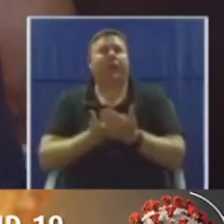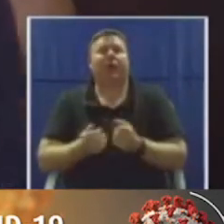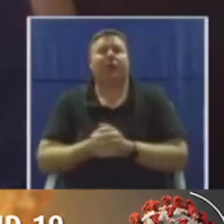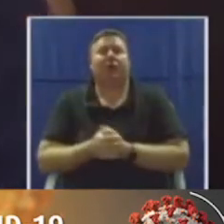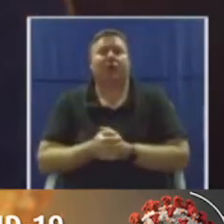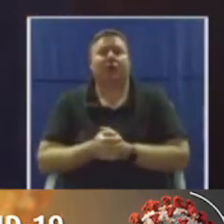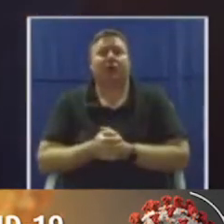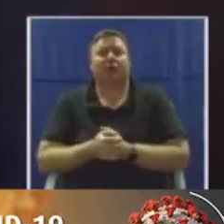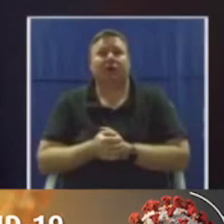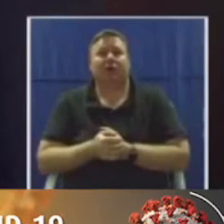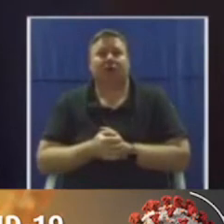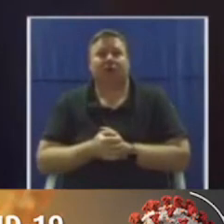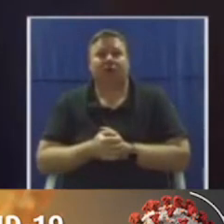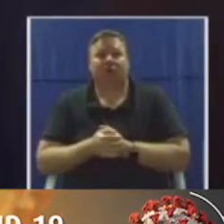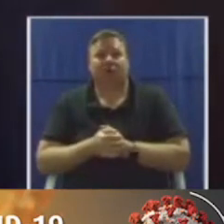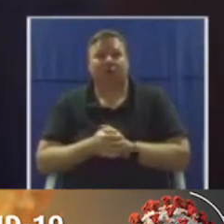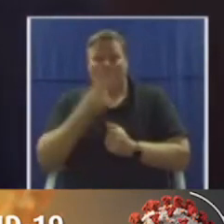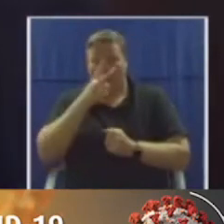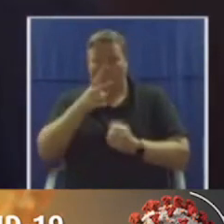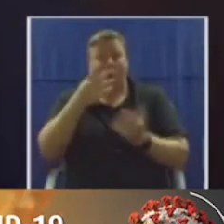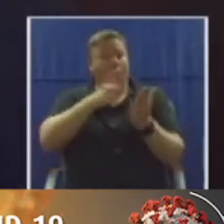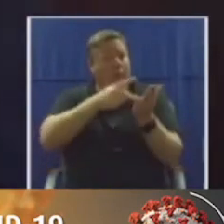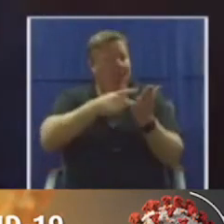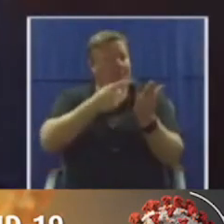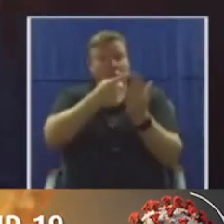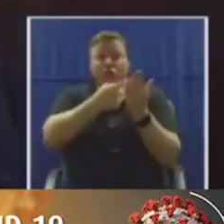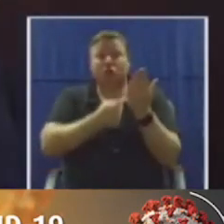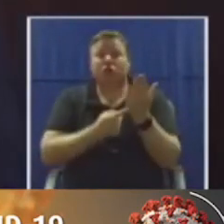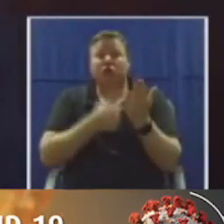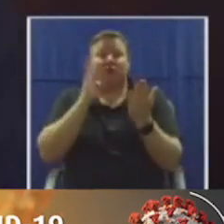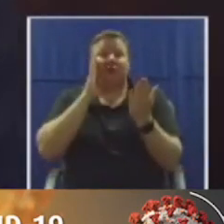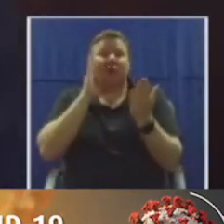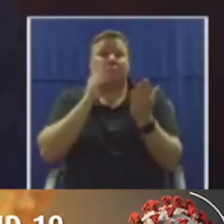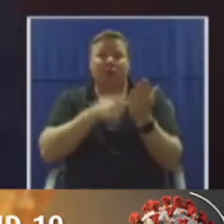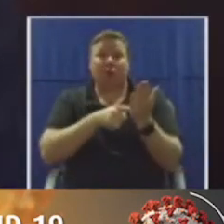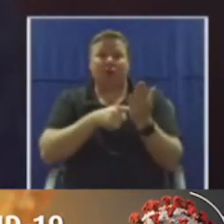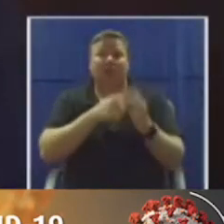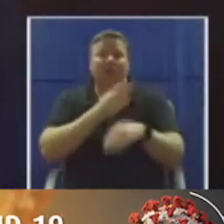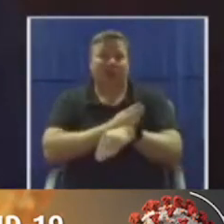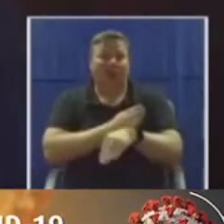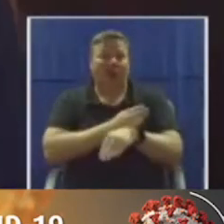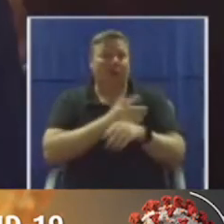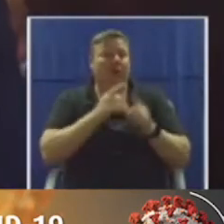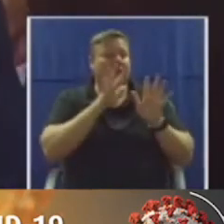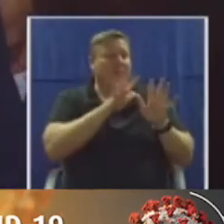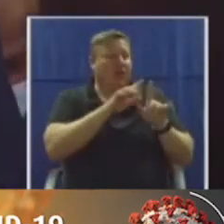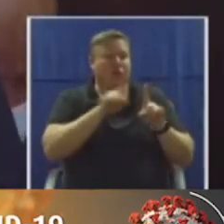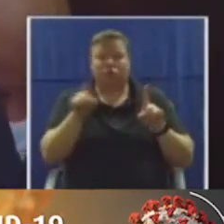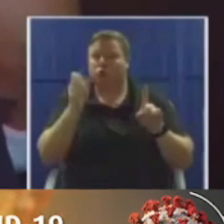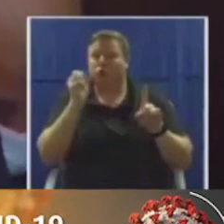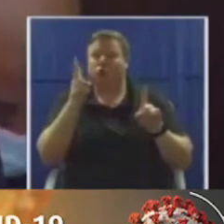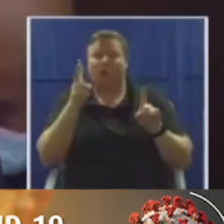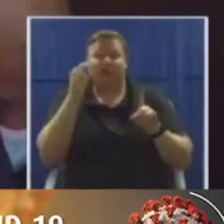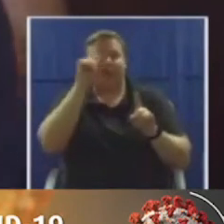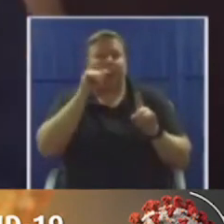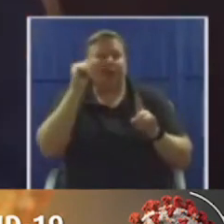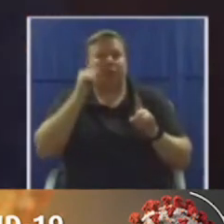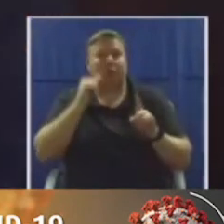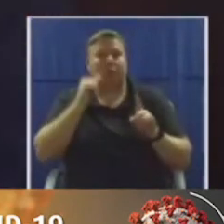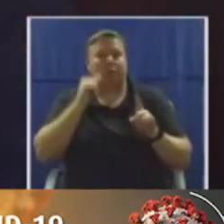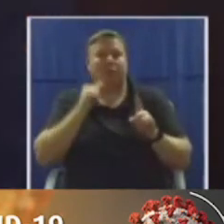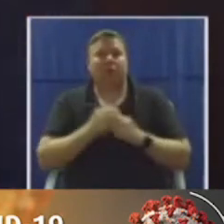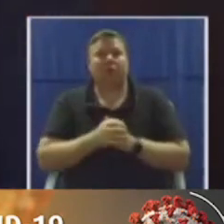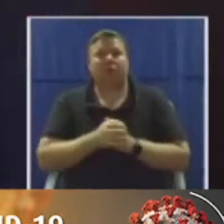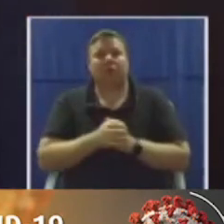if you go and analyze that page, as I have, for the time period of 10 to 12 April, you will find the following: